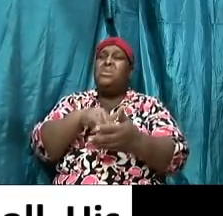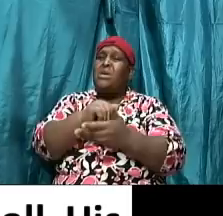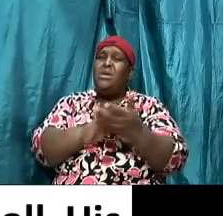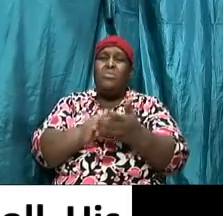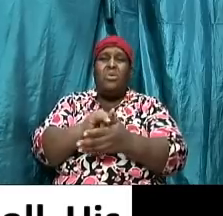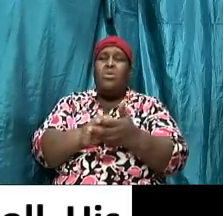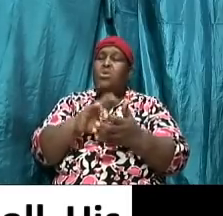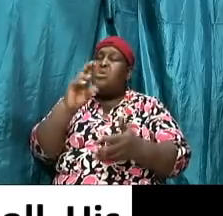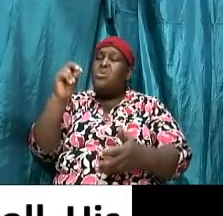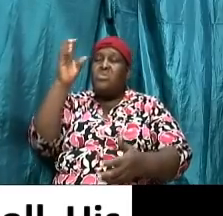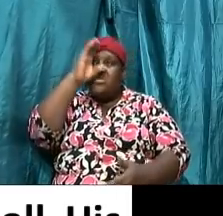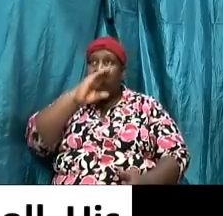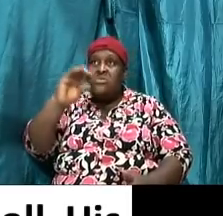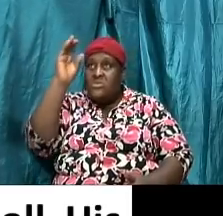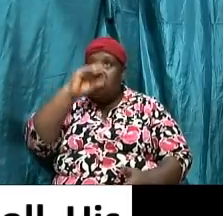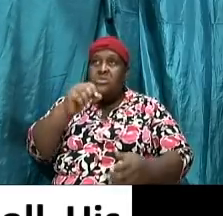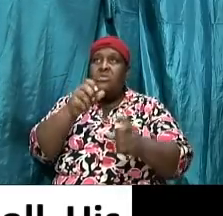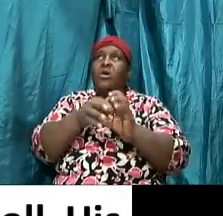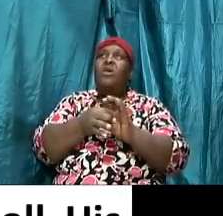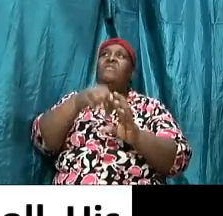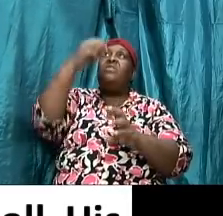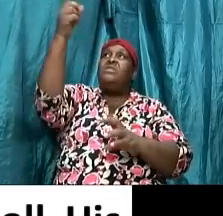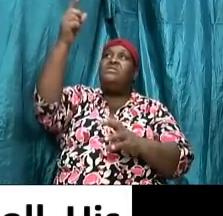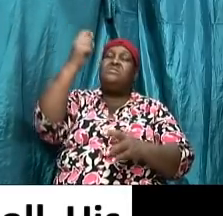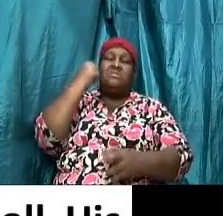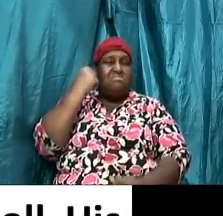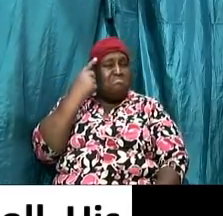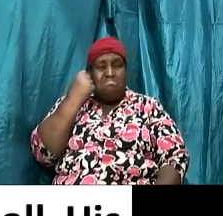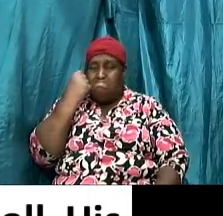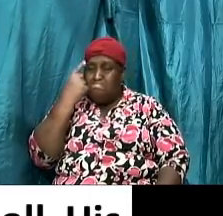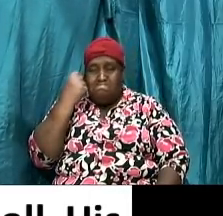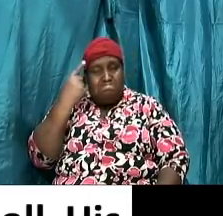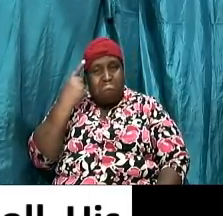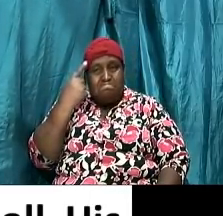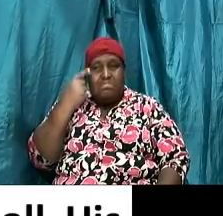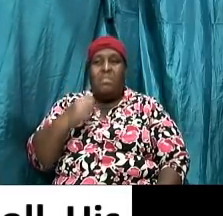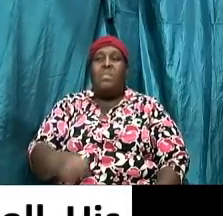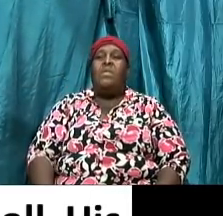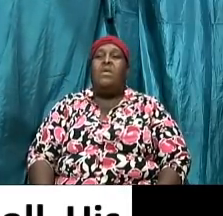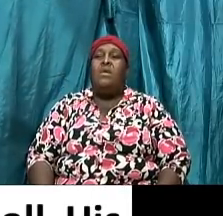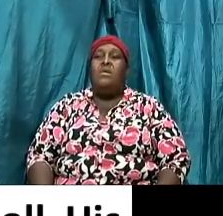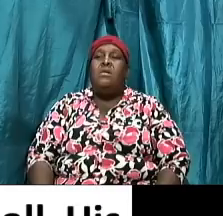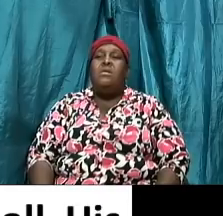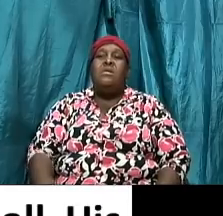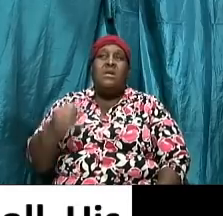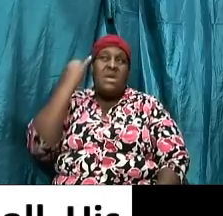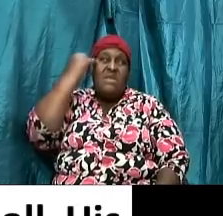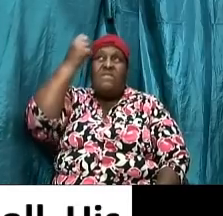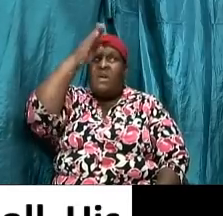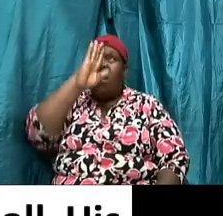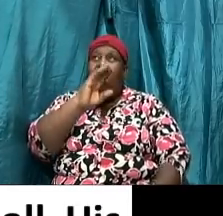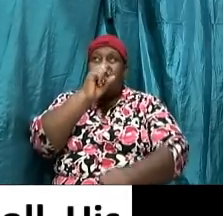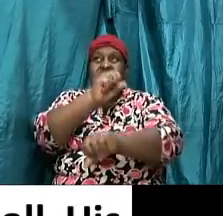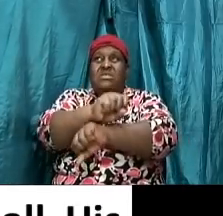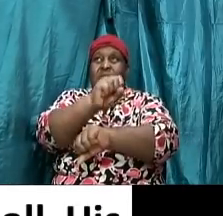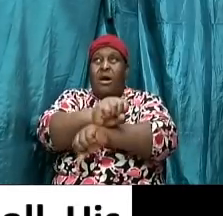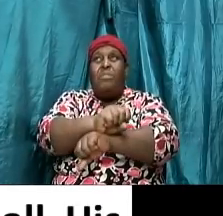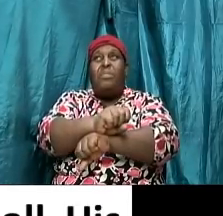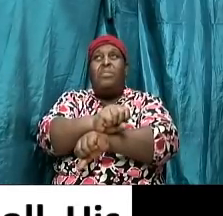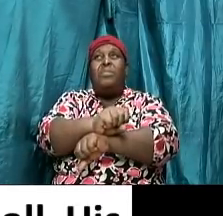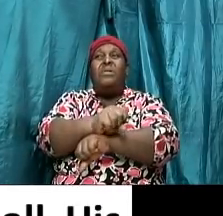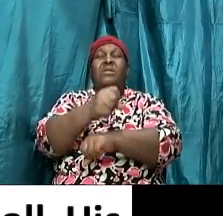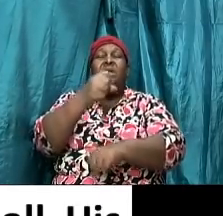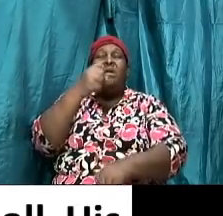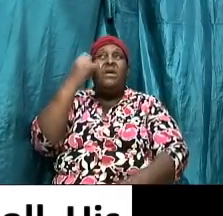searching of his understanding." Can I tell you, brethren, that if God had stopped working, then we would have ceased